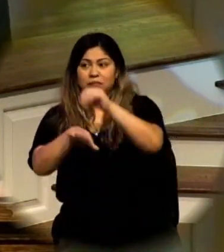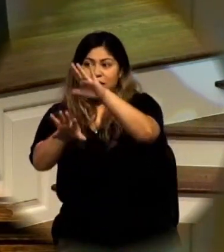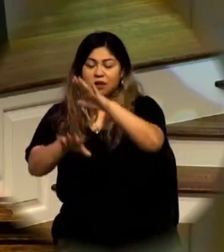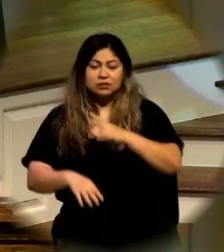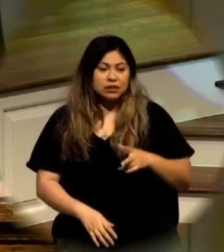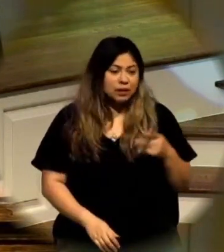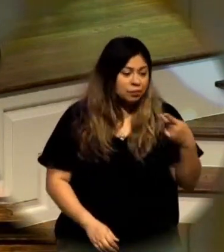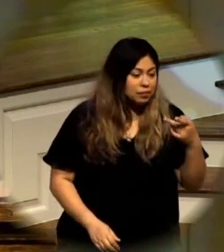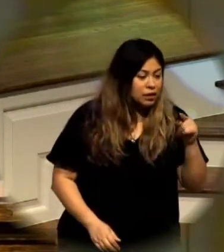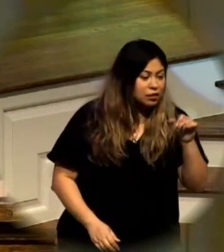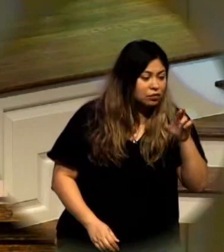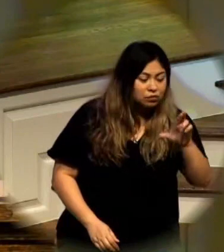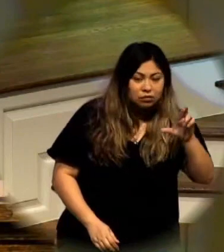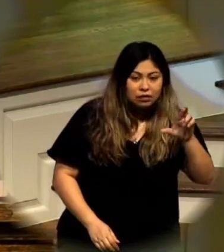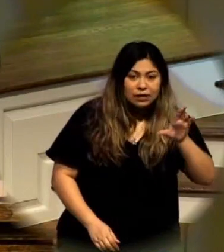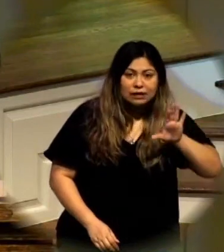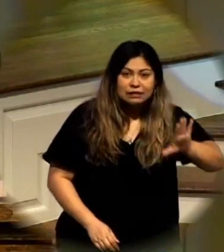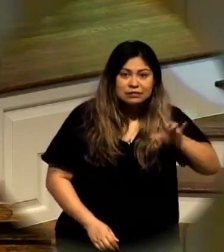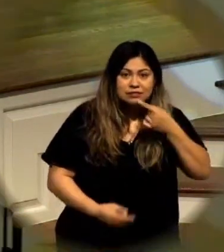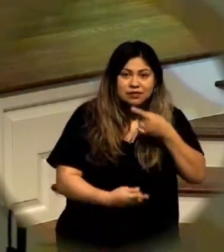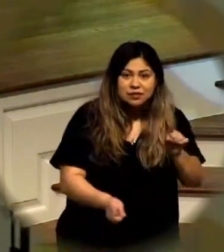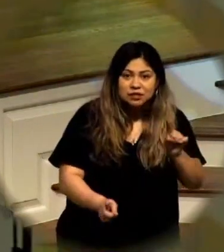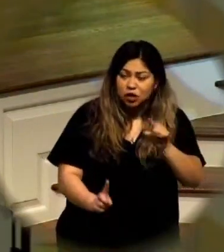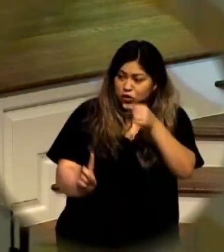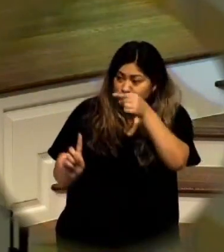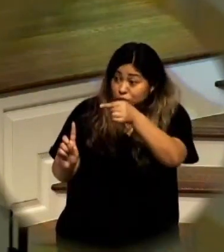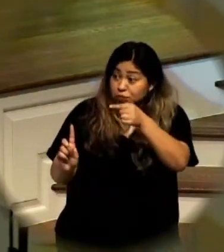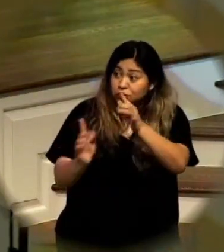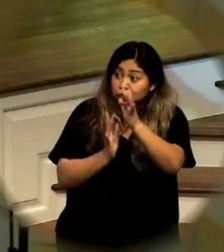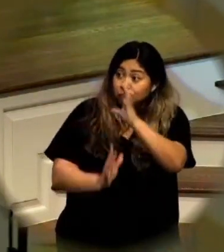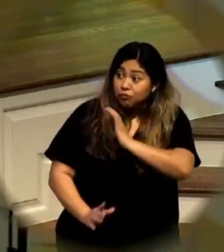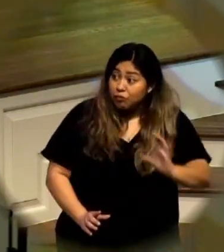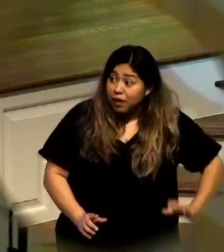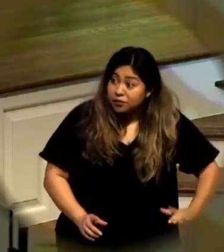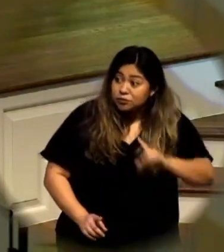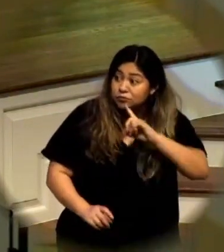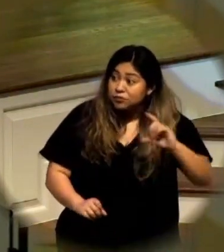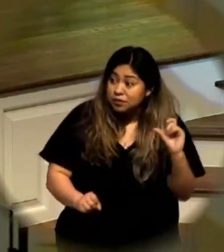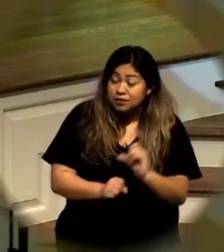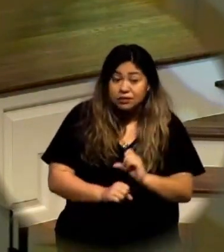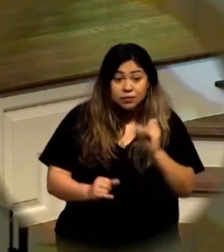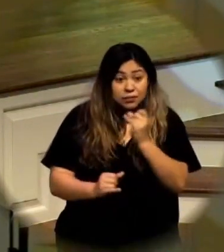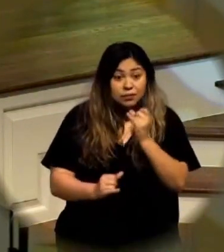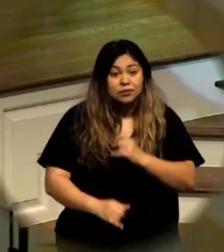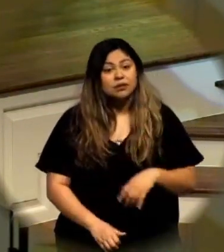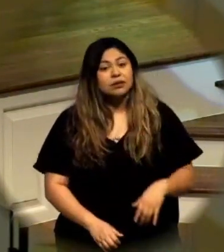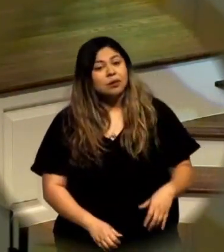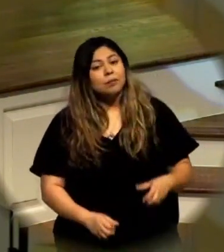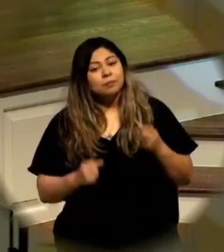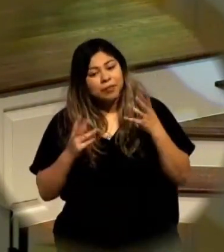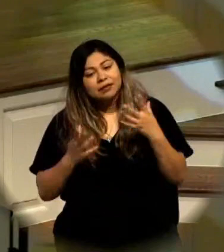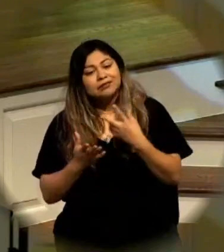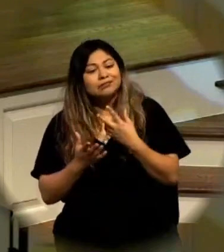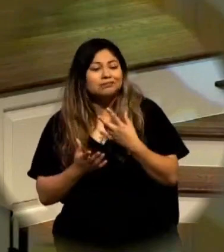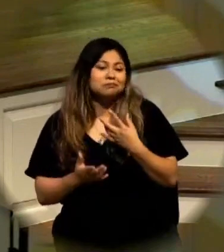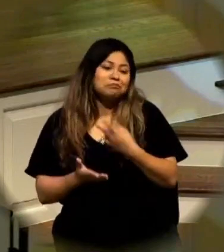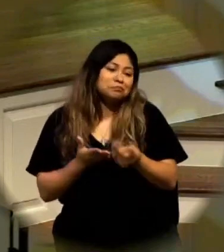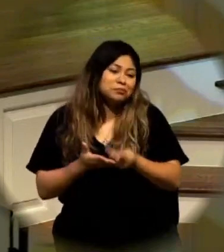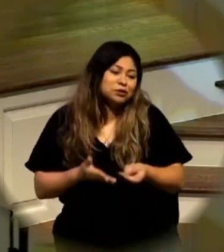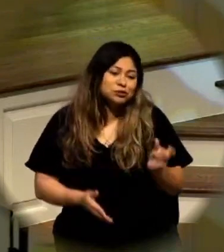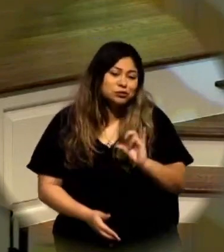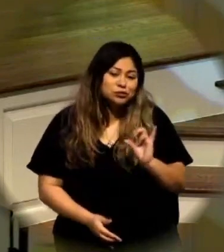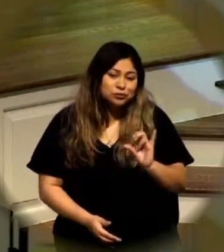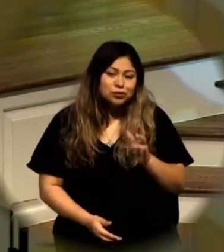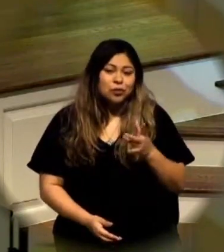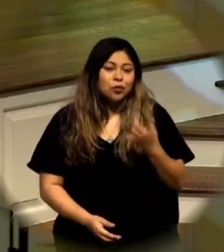It was quite a week for them. There are, of course, a few stumbles. There was the one demon that they could not cast out and Jesus had